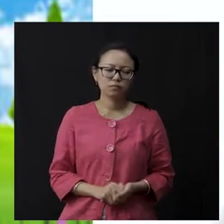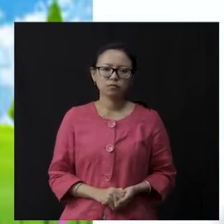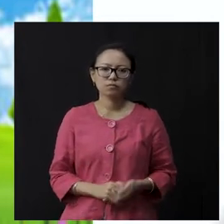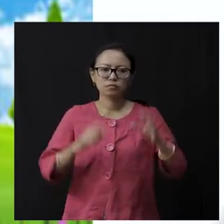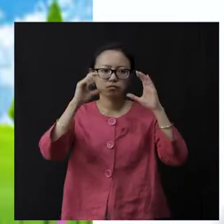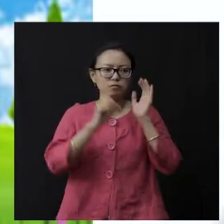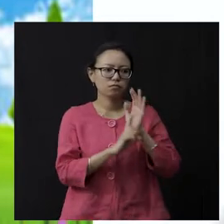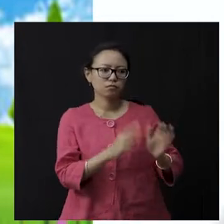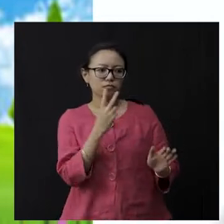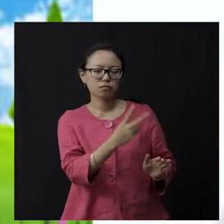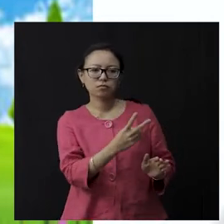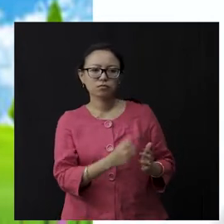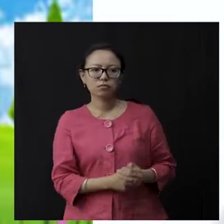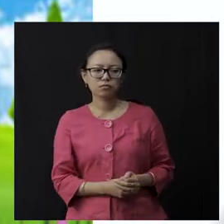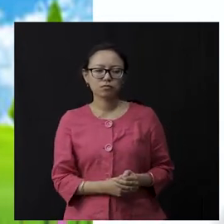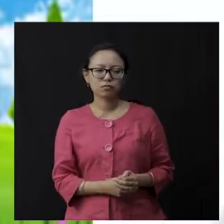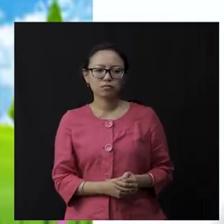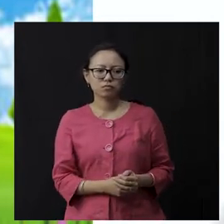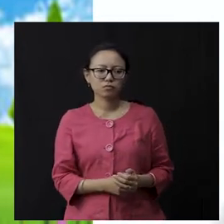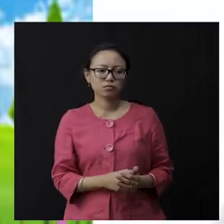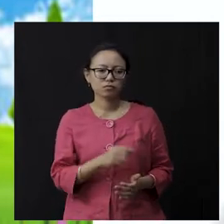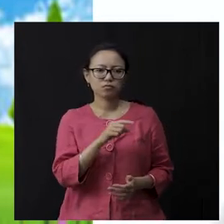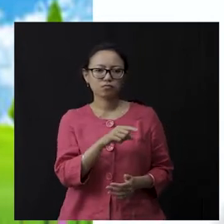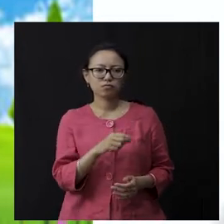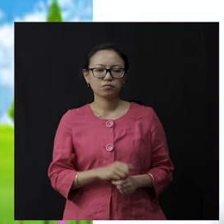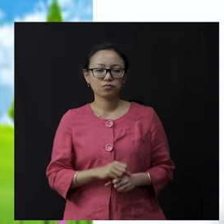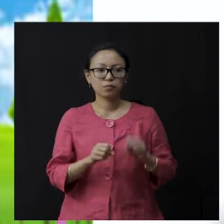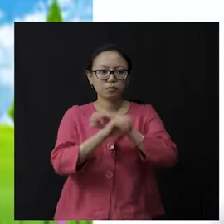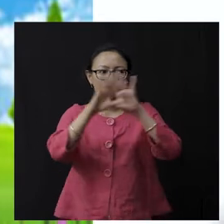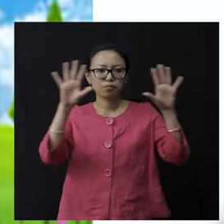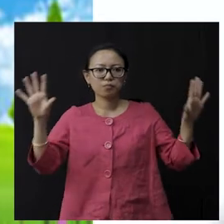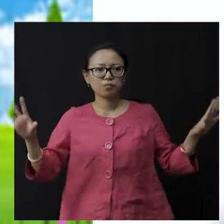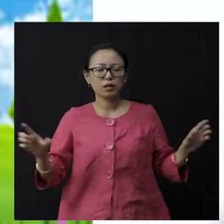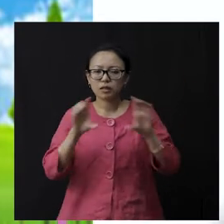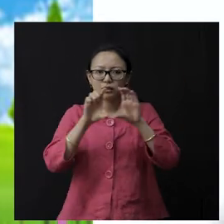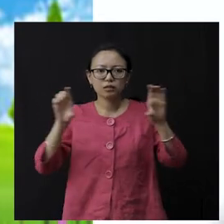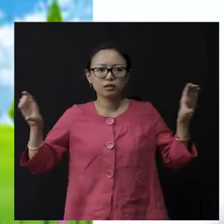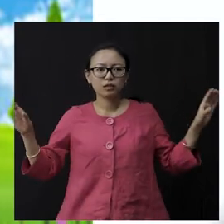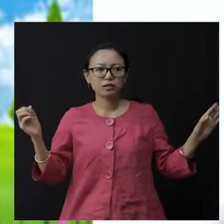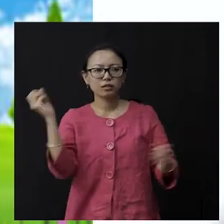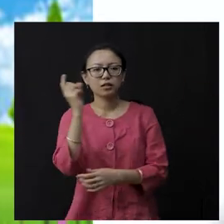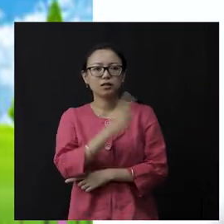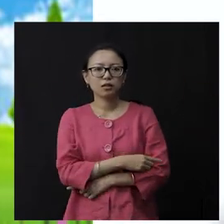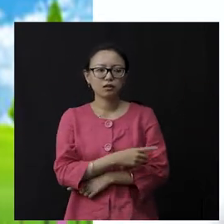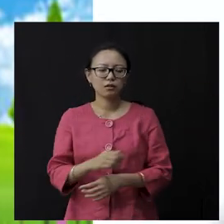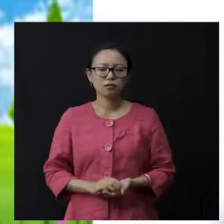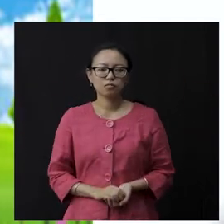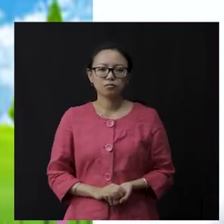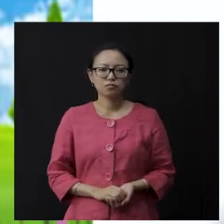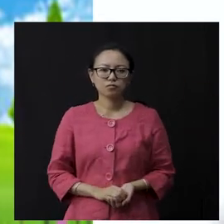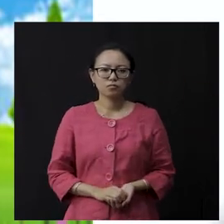see this picture? Yes, it's a very bright, clear day. Yes, and all the kids, all the children like you are